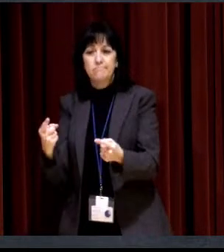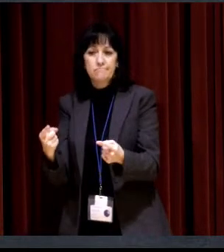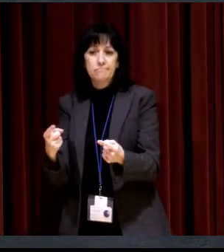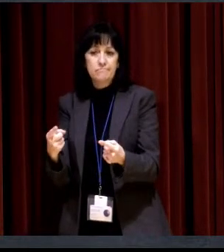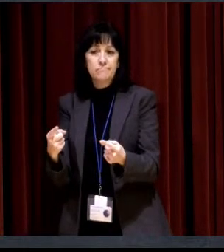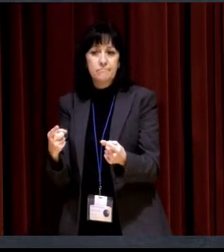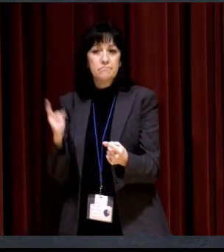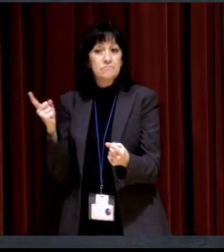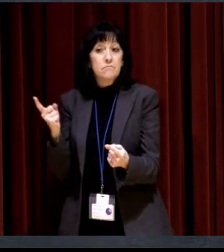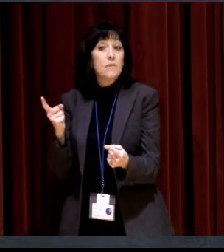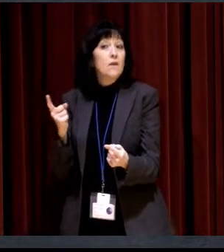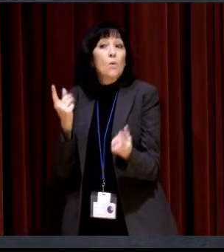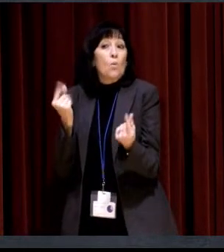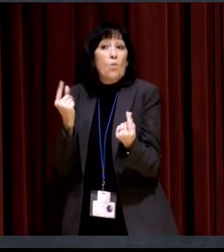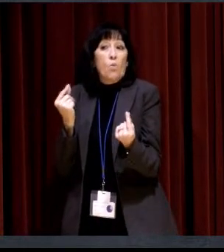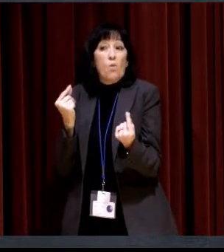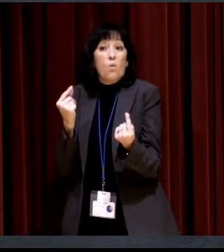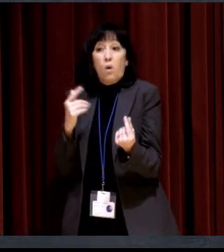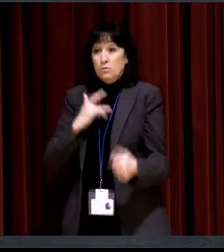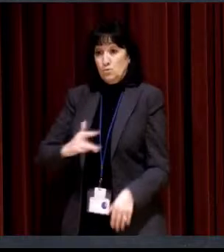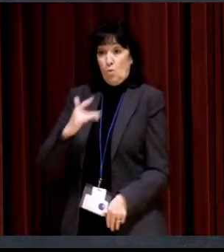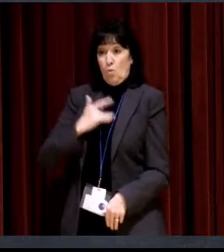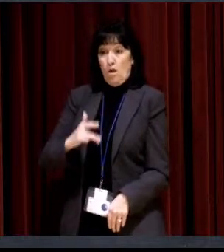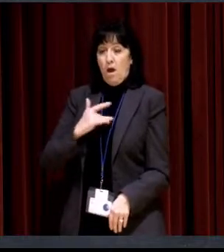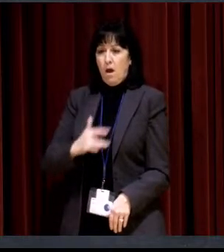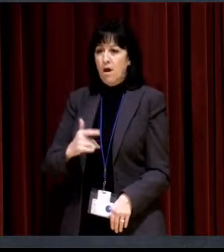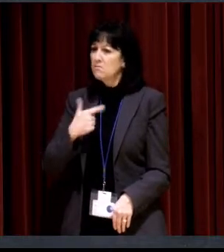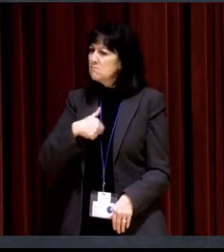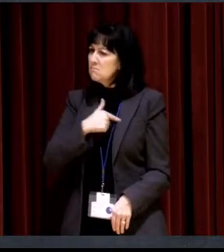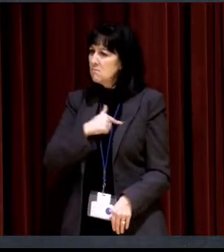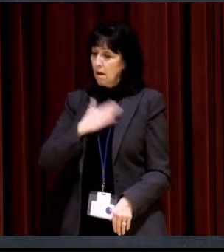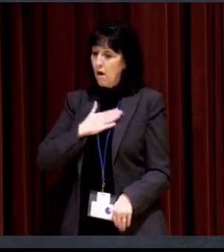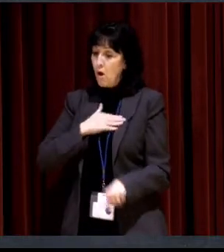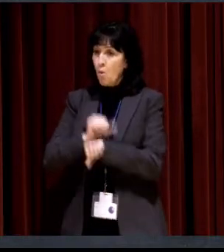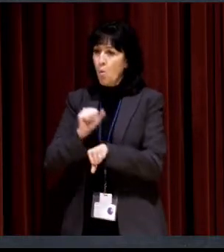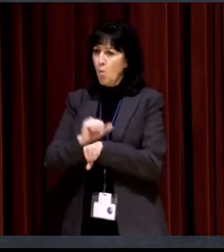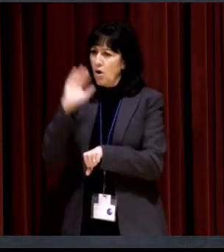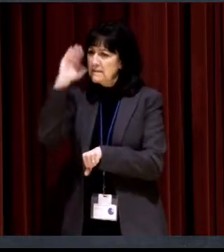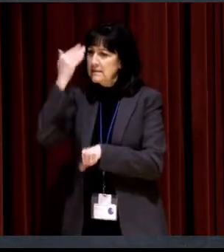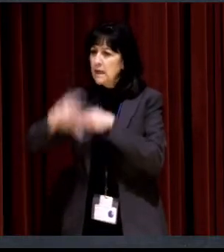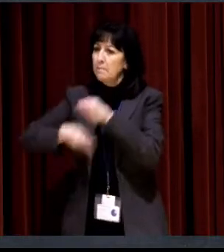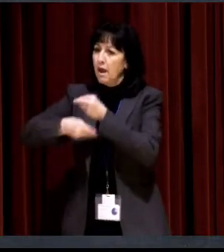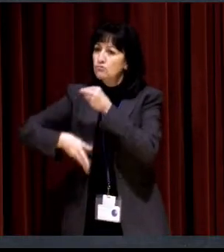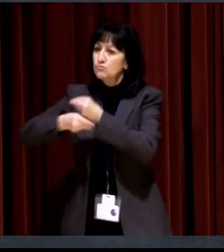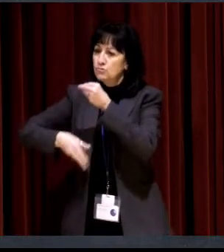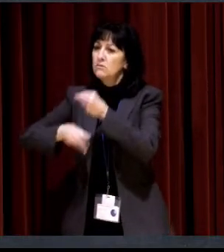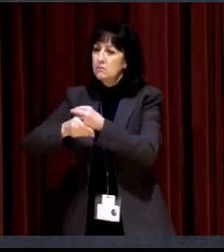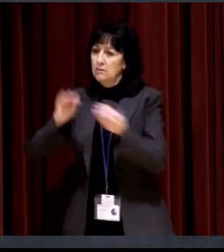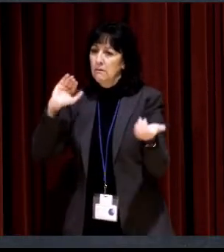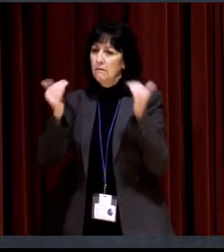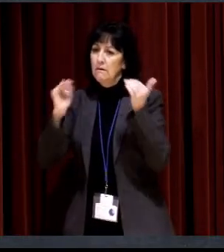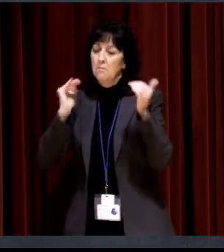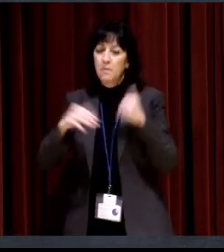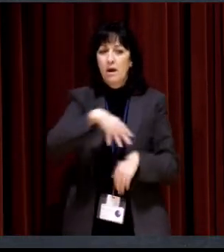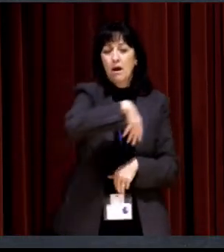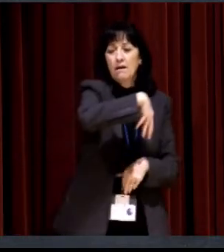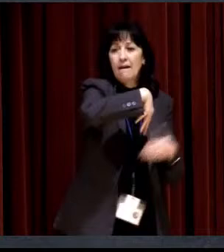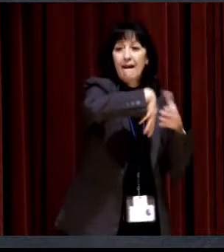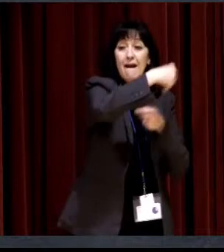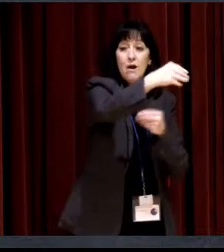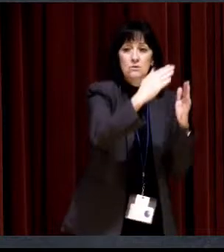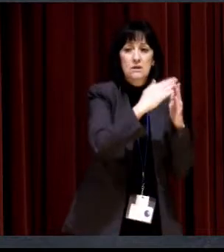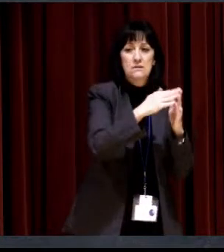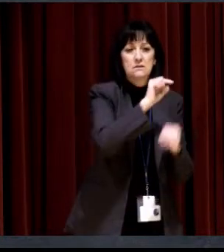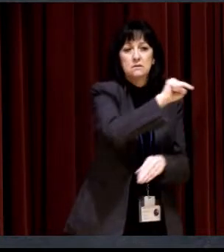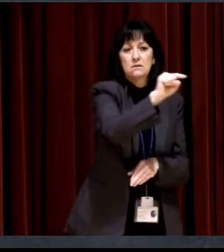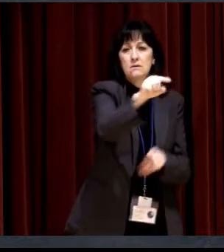What we don't love is doing all the extra things that other teachers don't have to do. So So I think it's a couple ways to approach